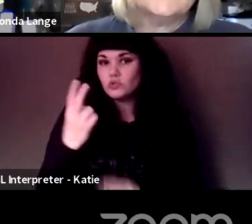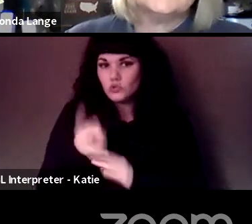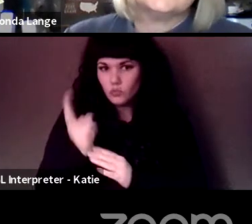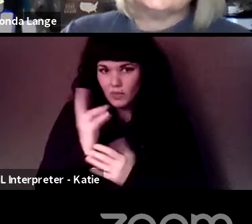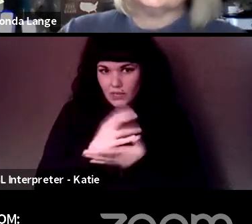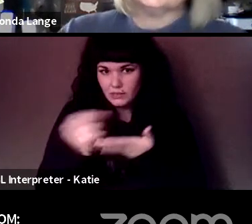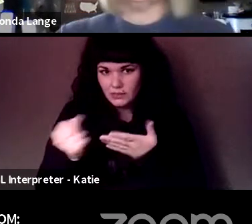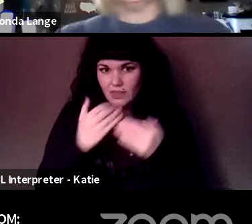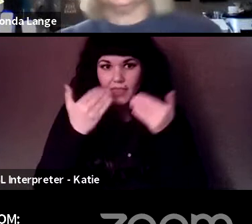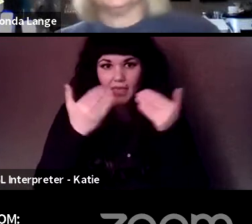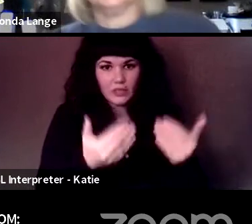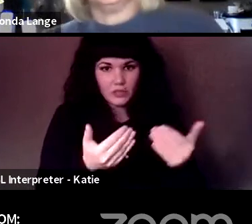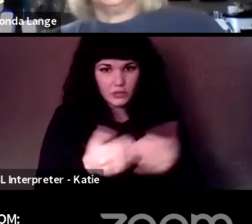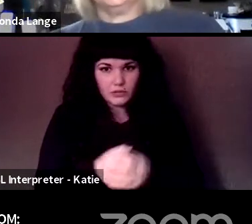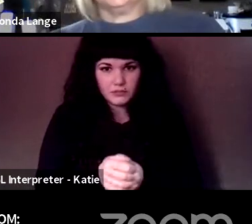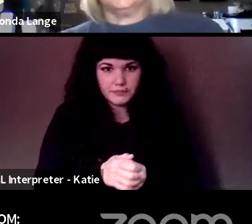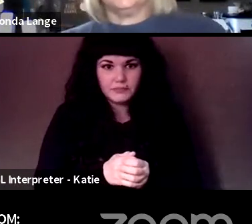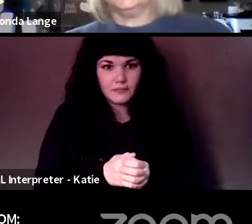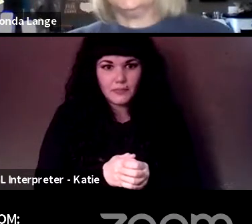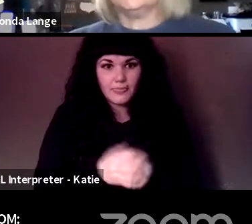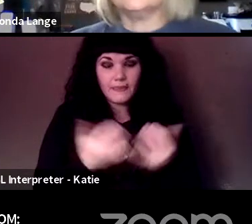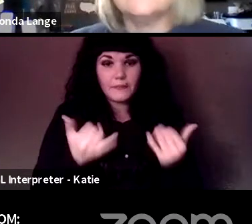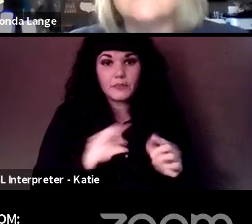Thank you to everyone